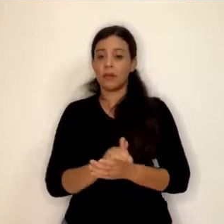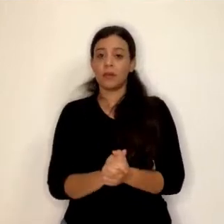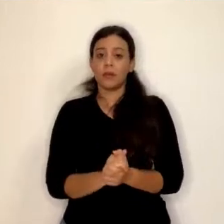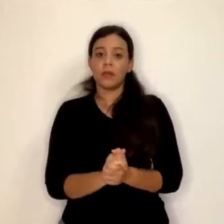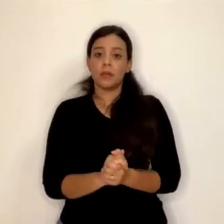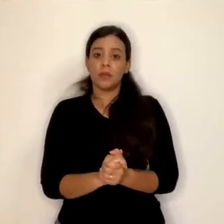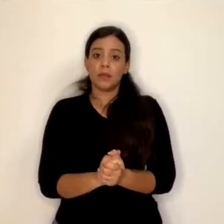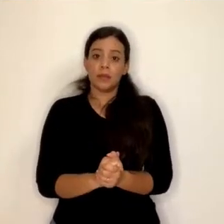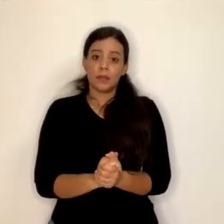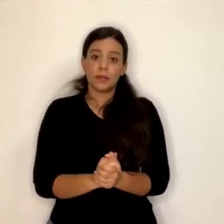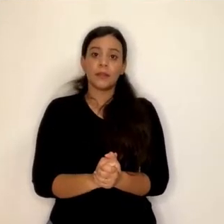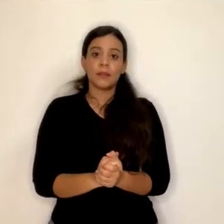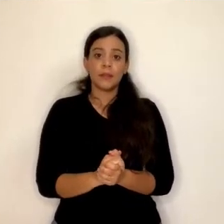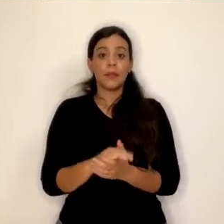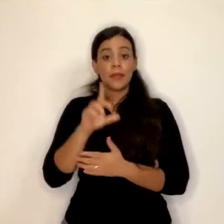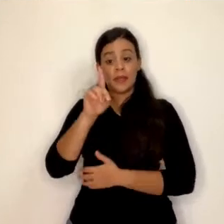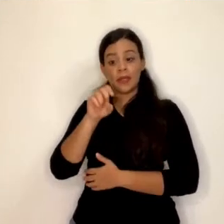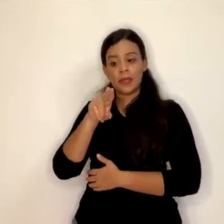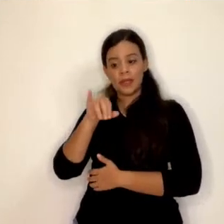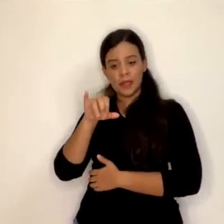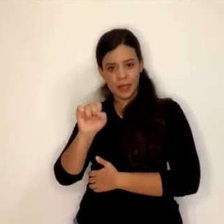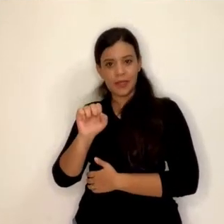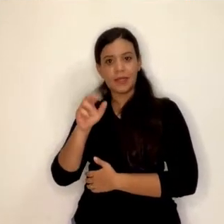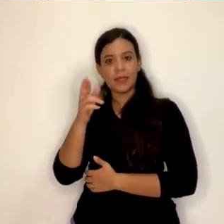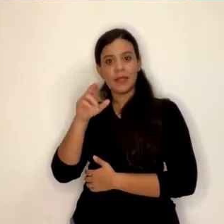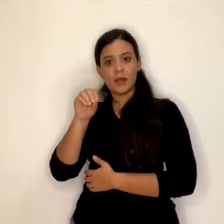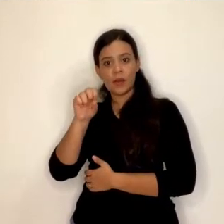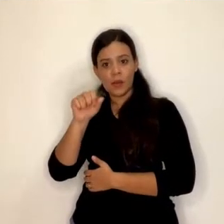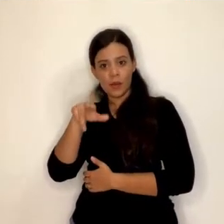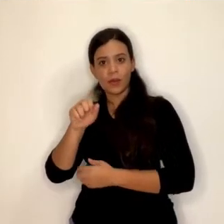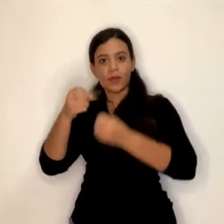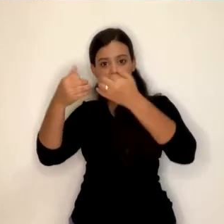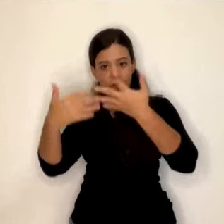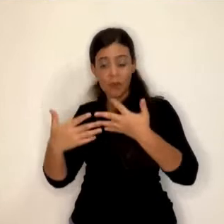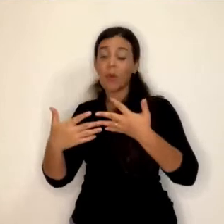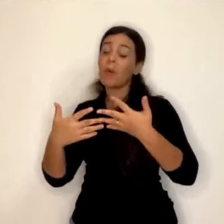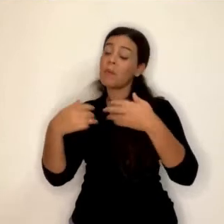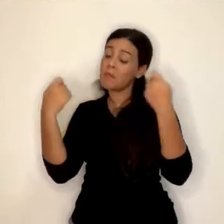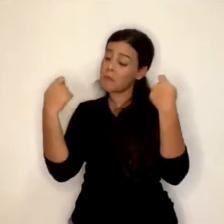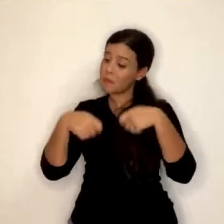big challenges of a political nature because